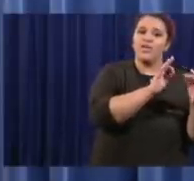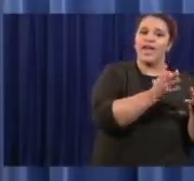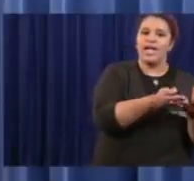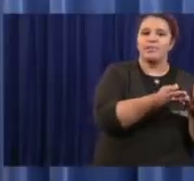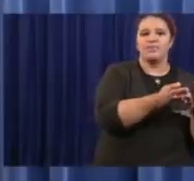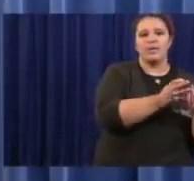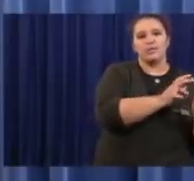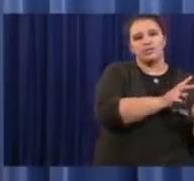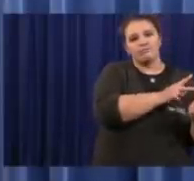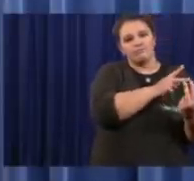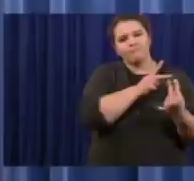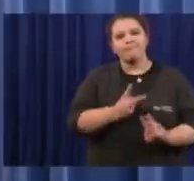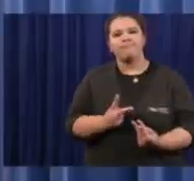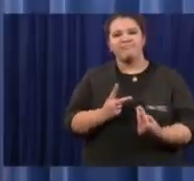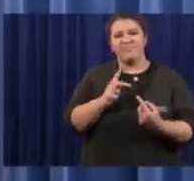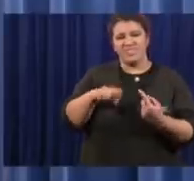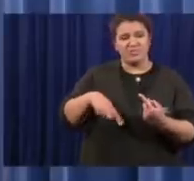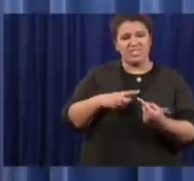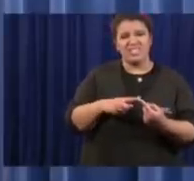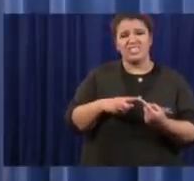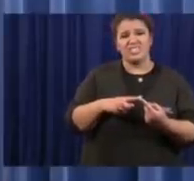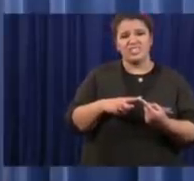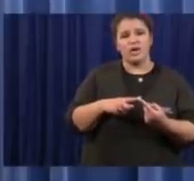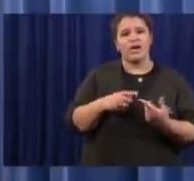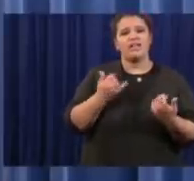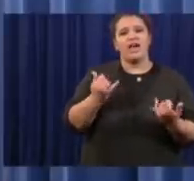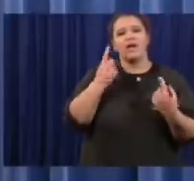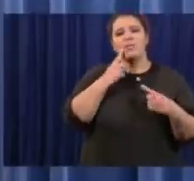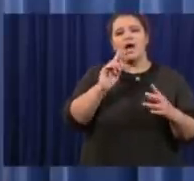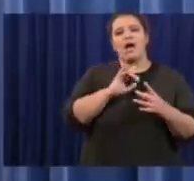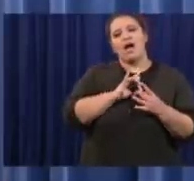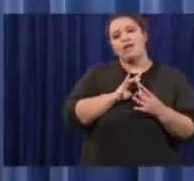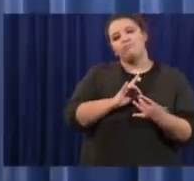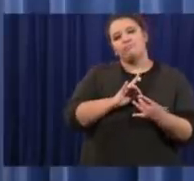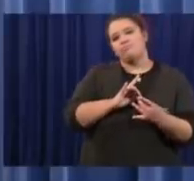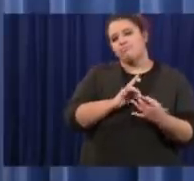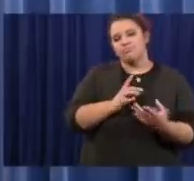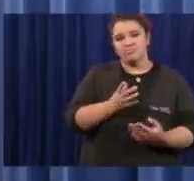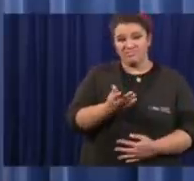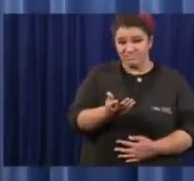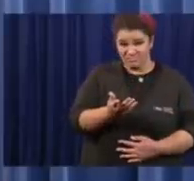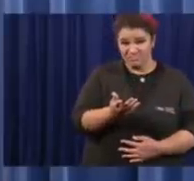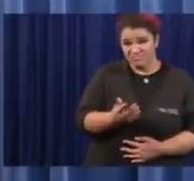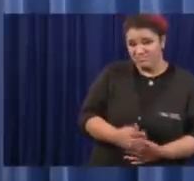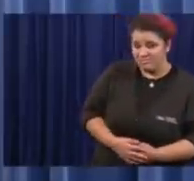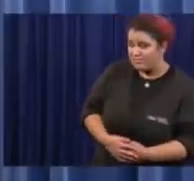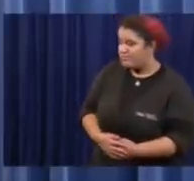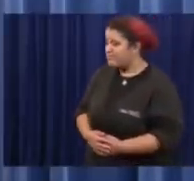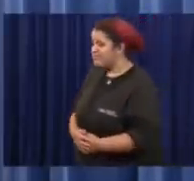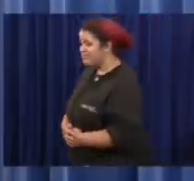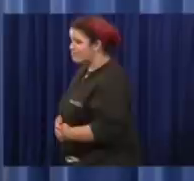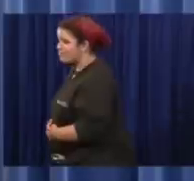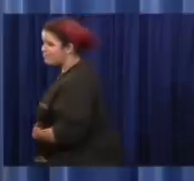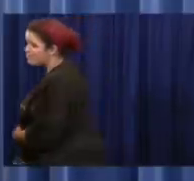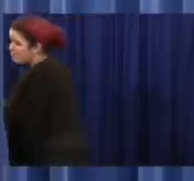connect with those people who are in the nursing homes so that they'll have that time with them? Thank you.